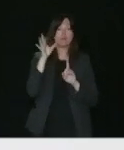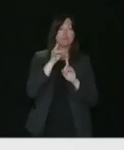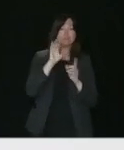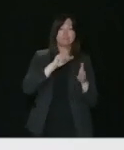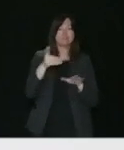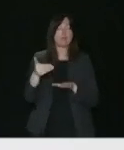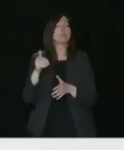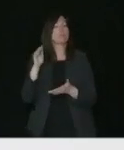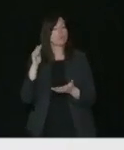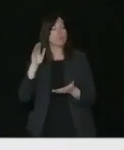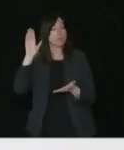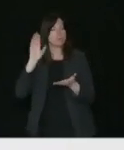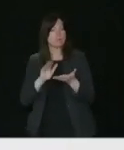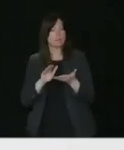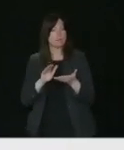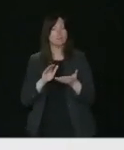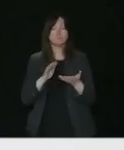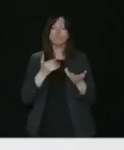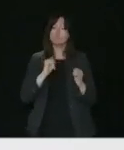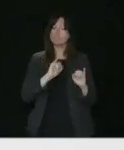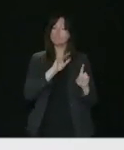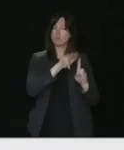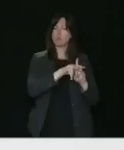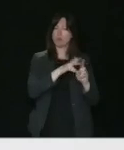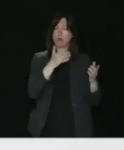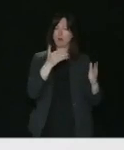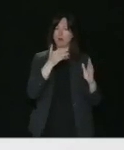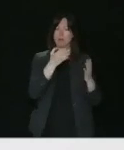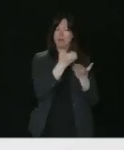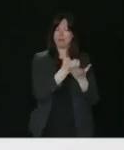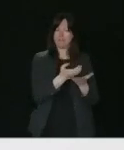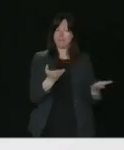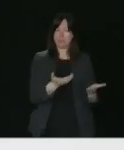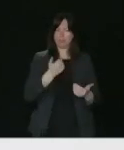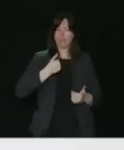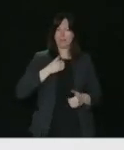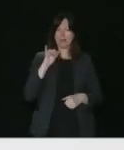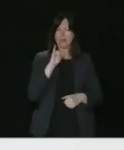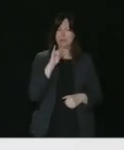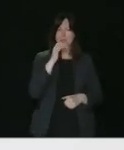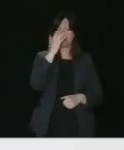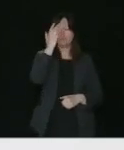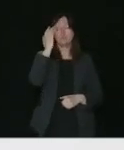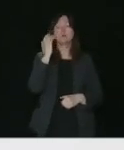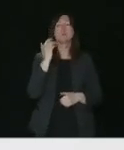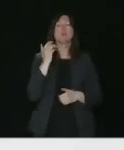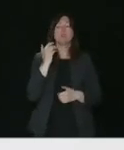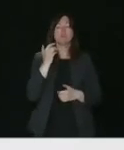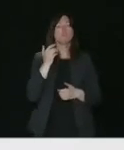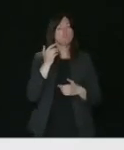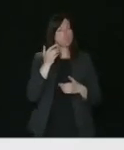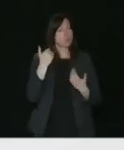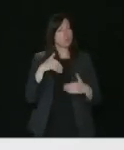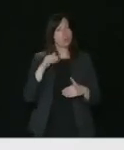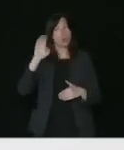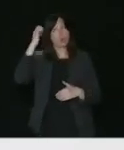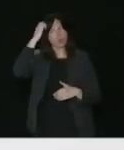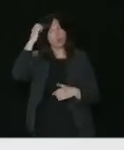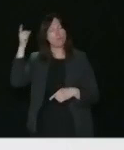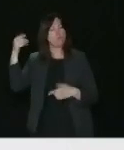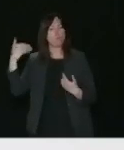front, and that I think it would still be the case here in Canada. I think it's a credit to sort of the surveillance systems in